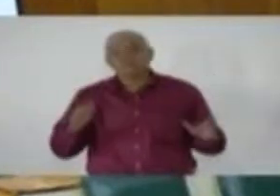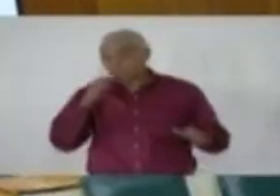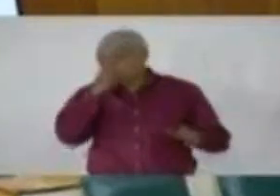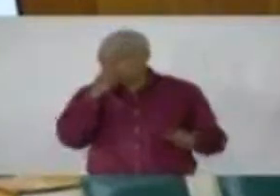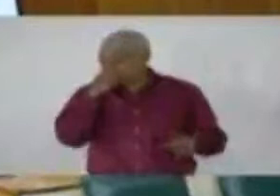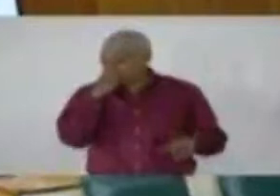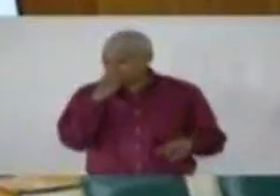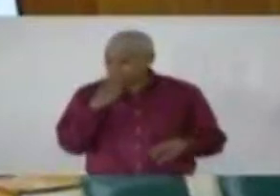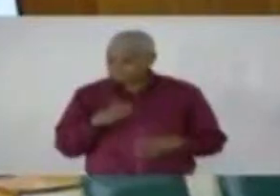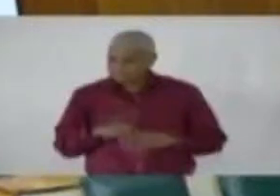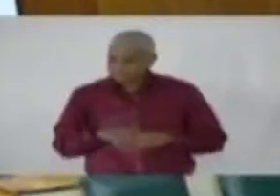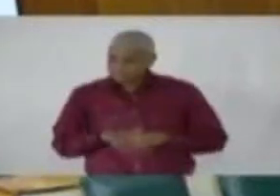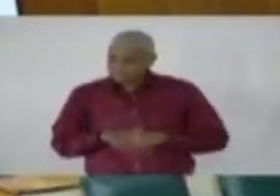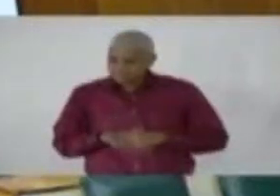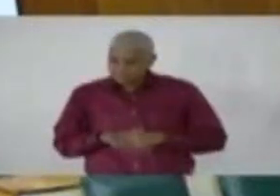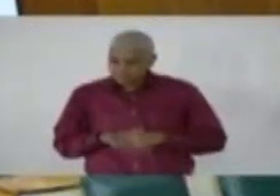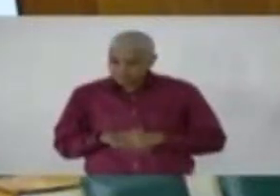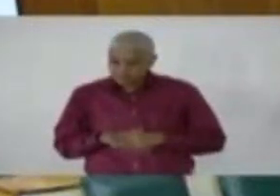administration.